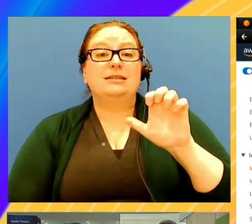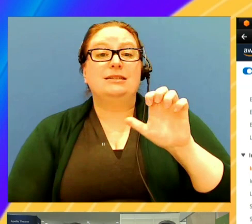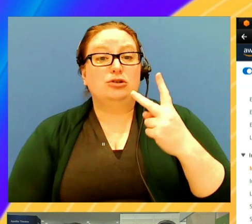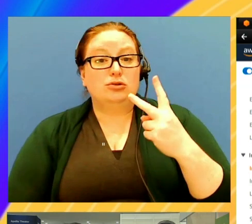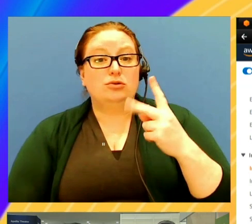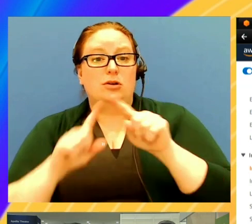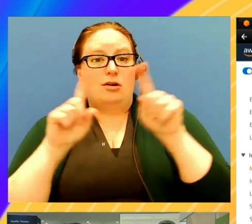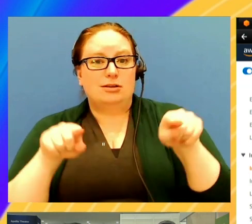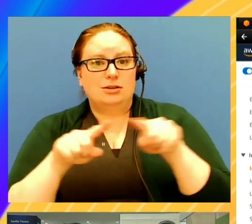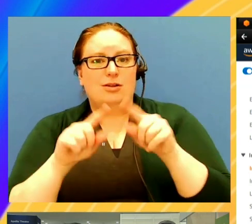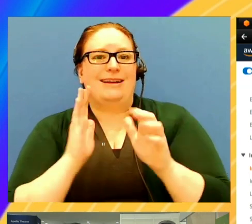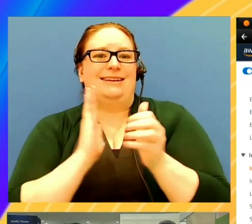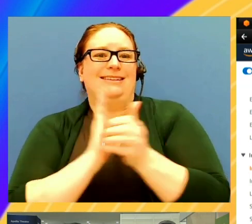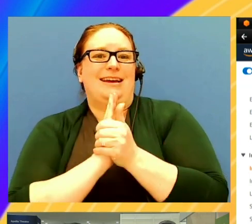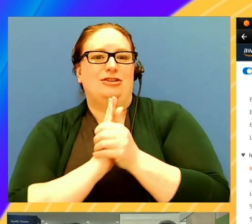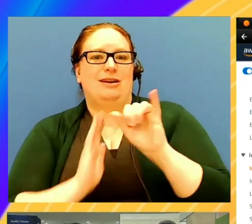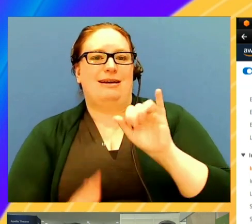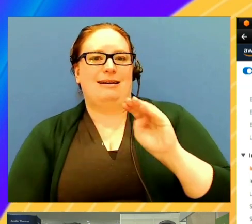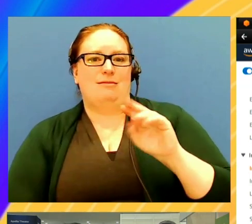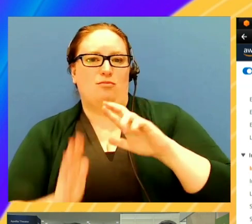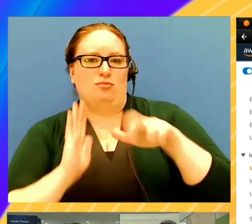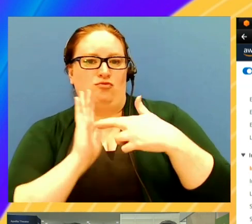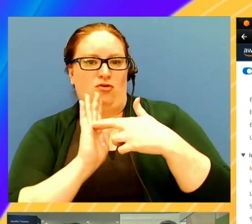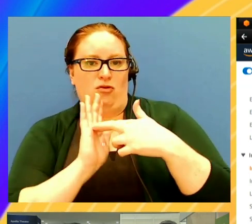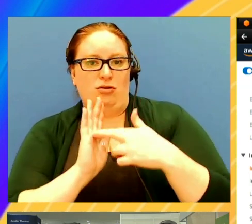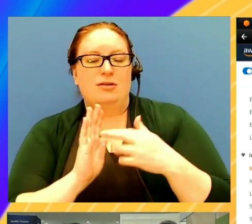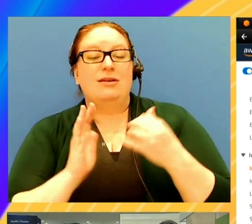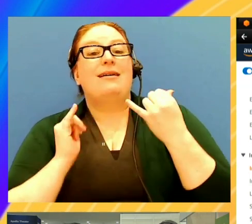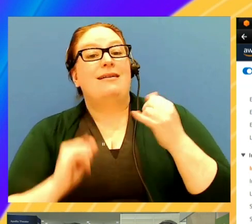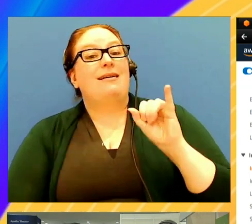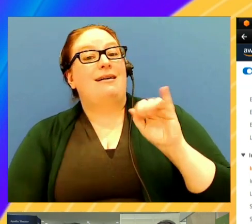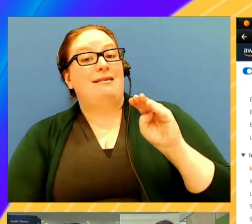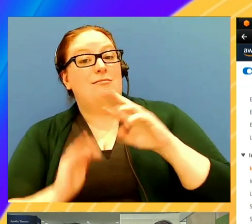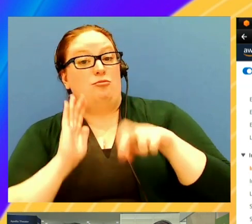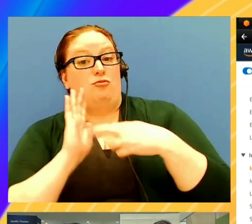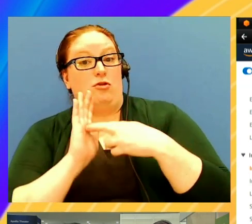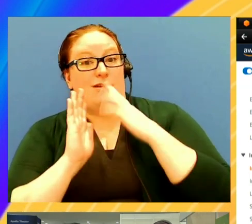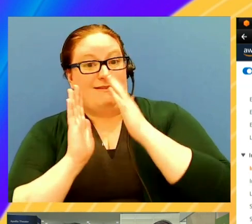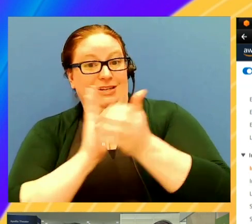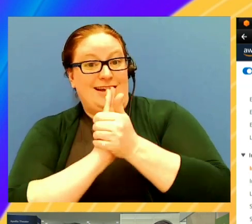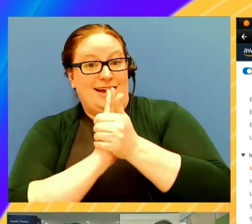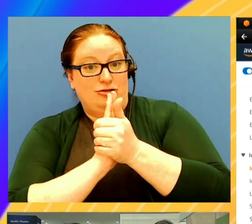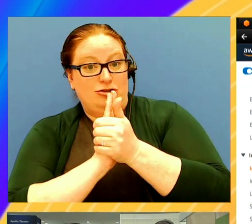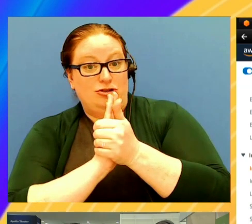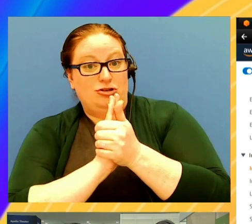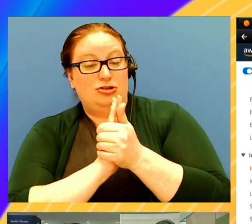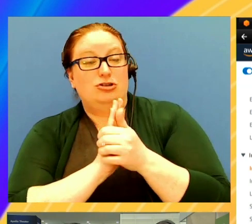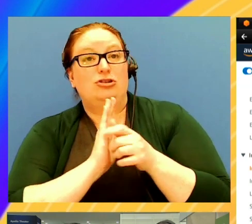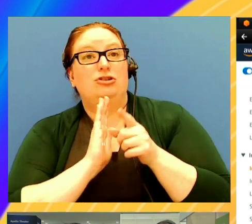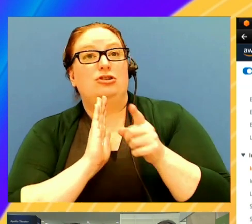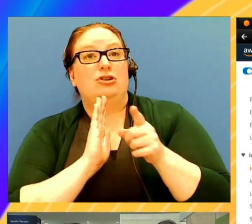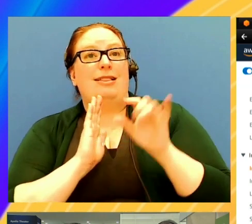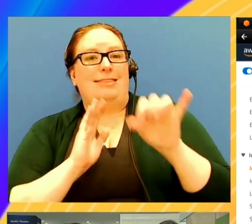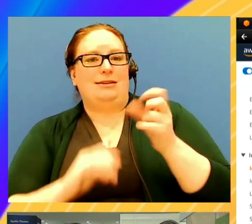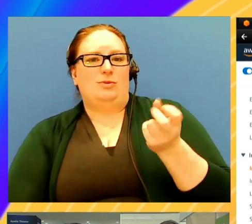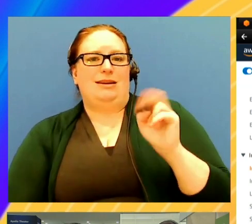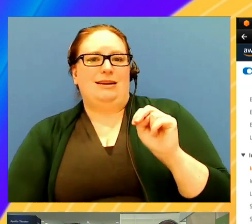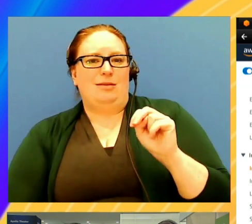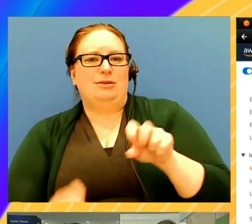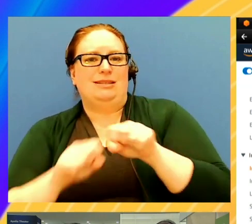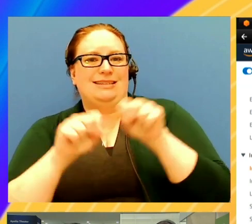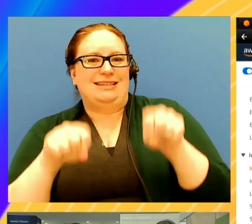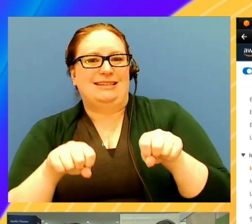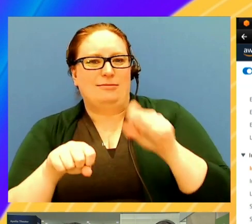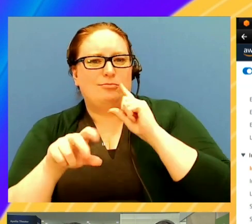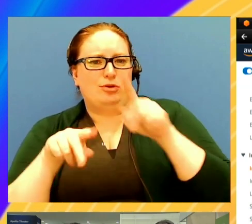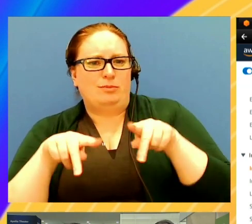attach an IAM role. So here we can see the IAM role that I've attached to it. This is going to, or this is what enables the Systems Manager agent to have